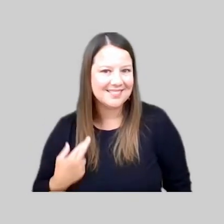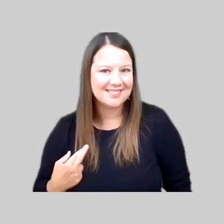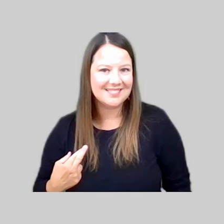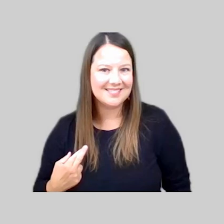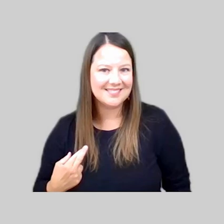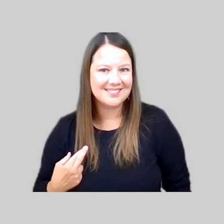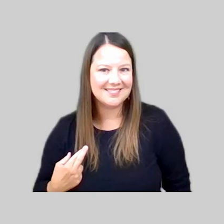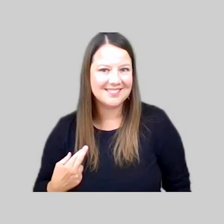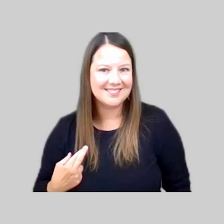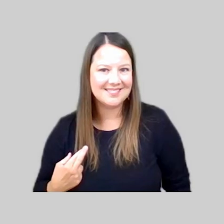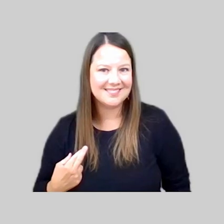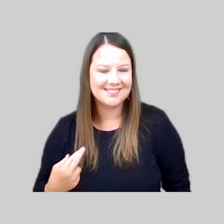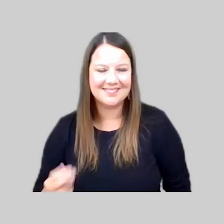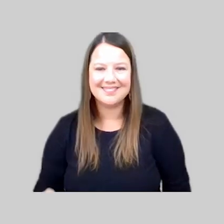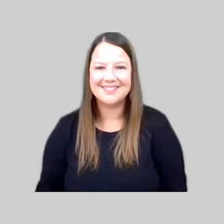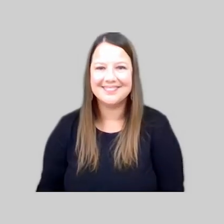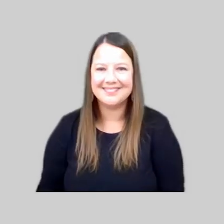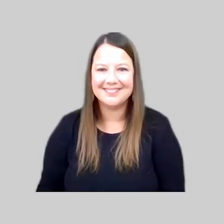Braid,